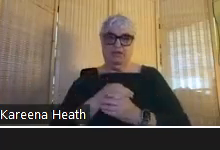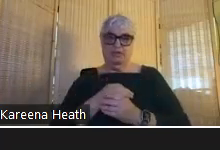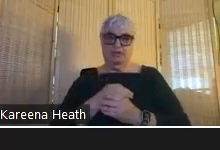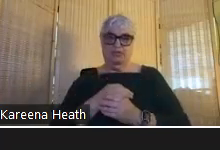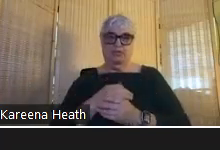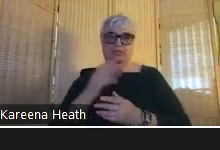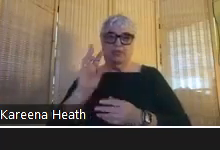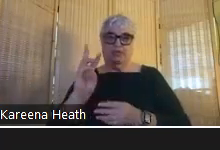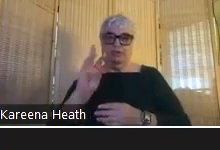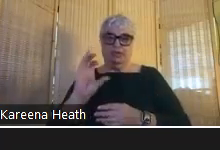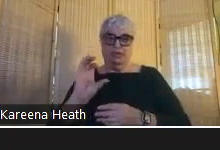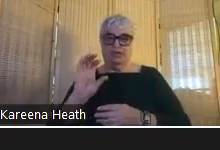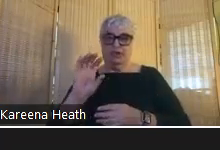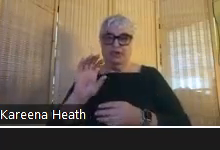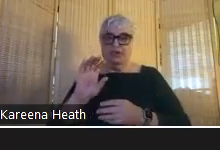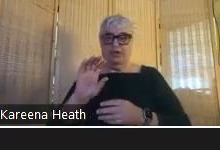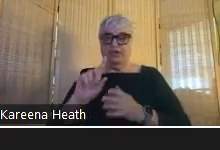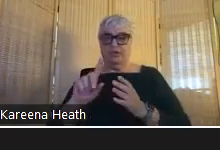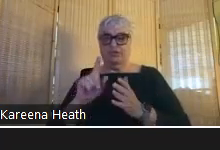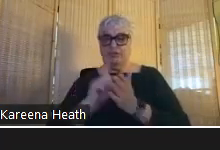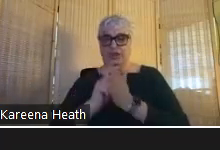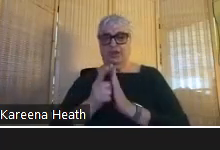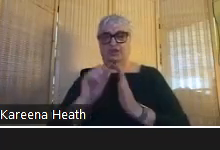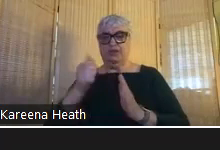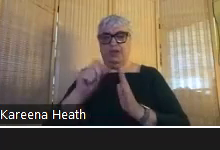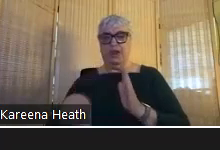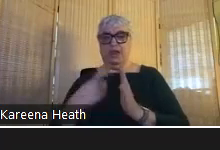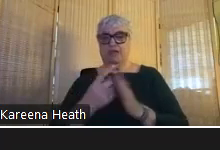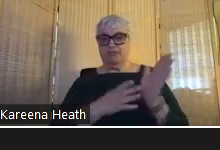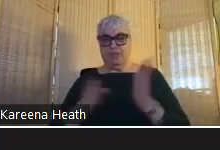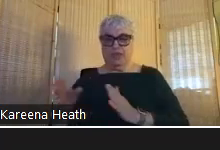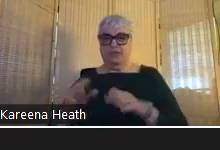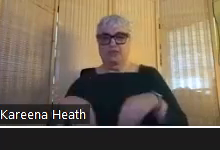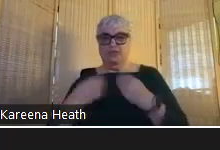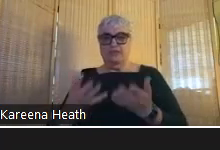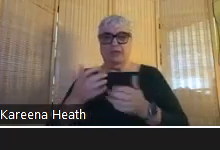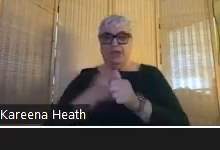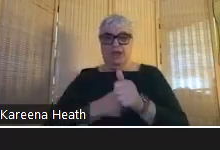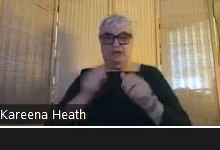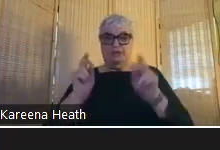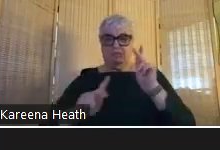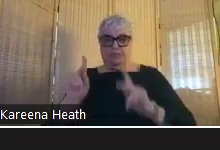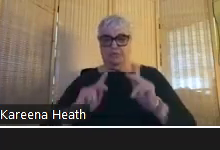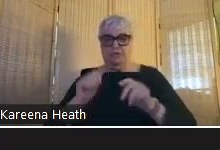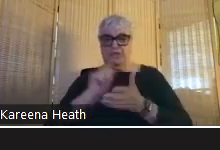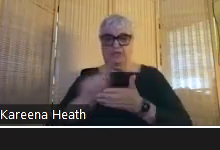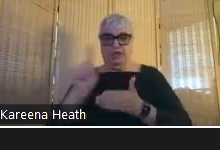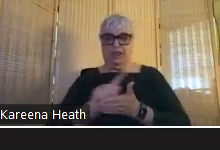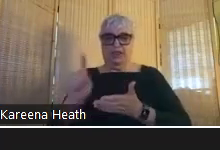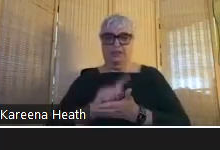least 600 minutes or 10 hours of planned treatment services are provided to each individual on a weekly